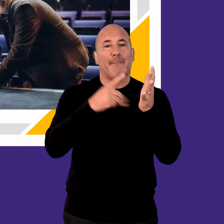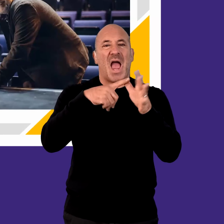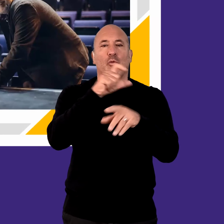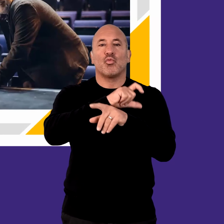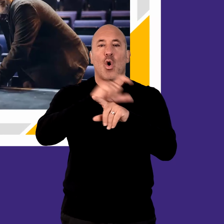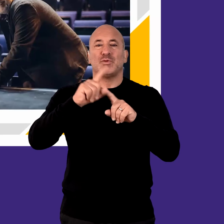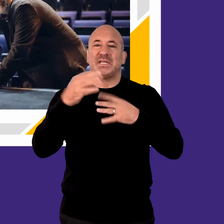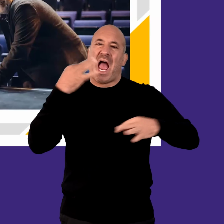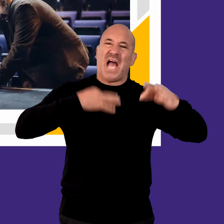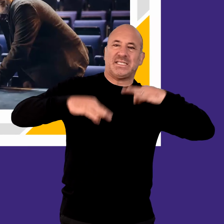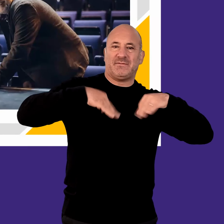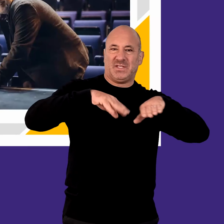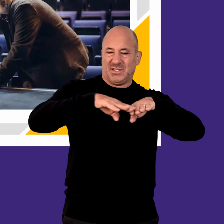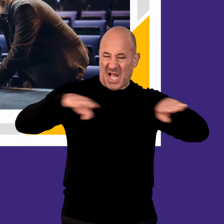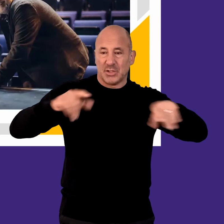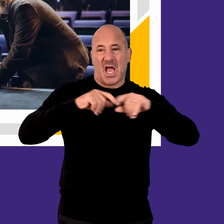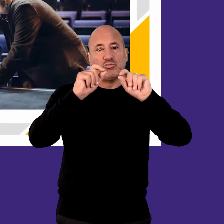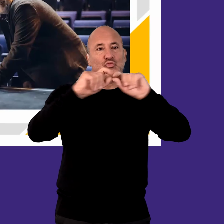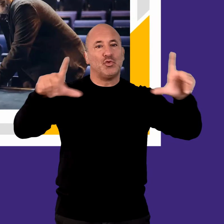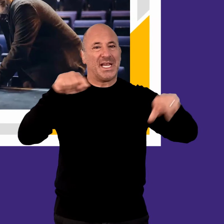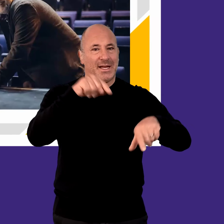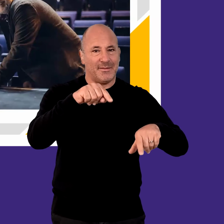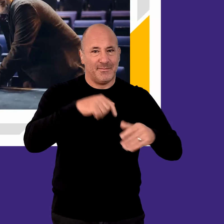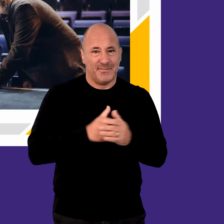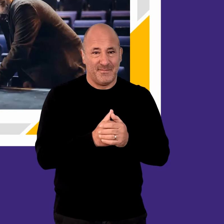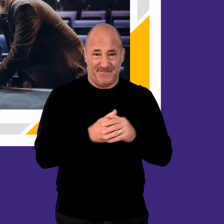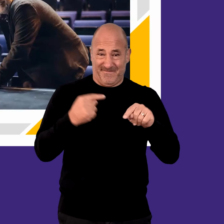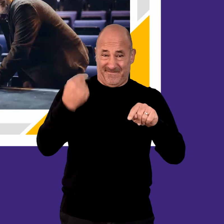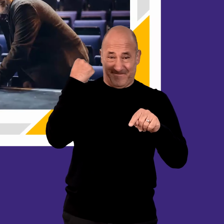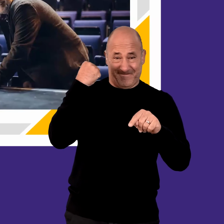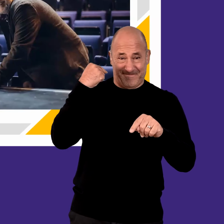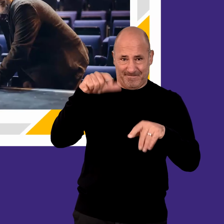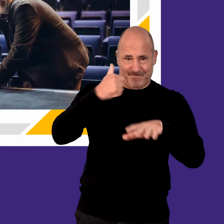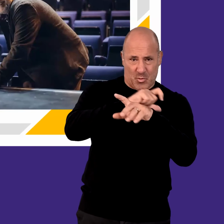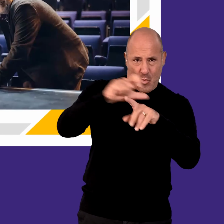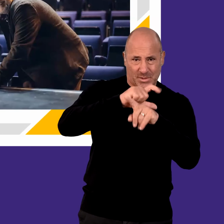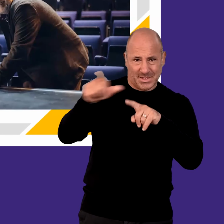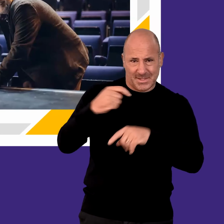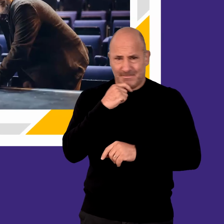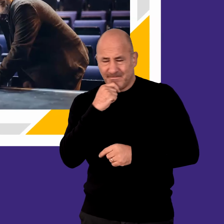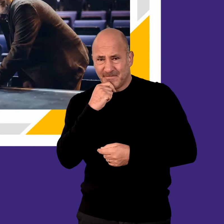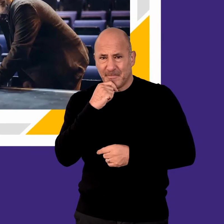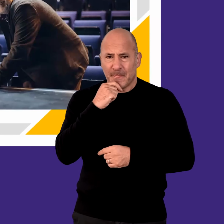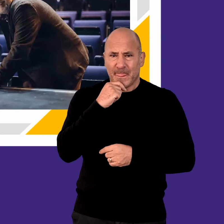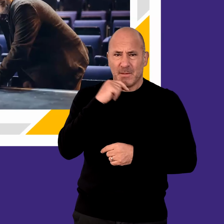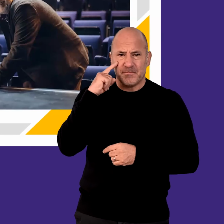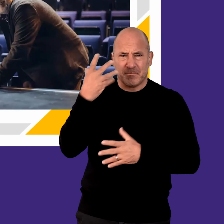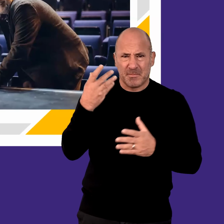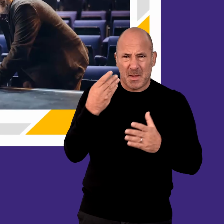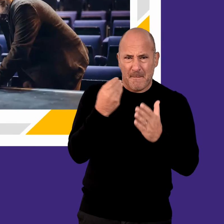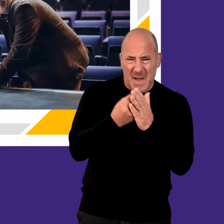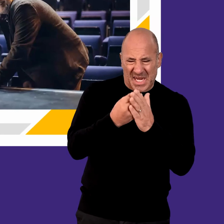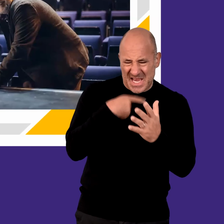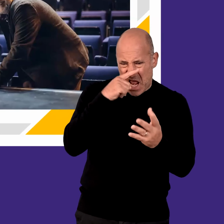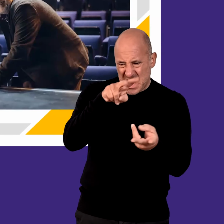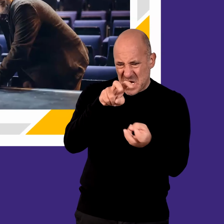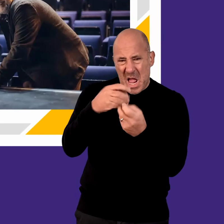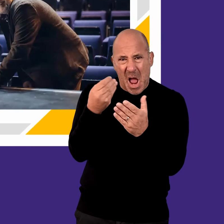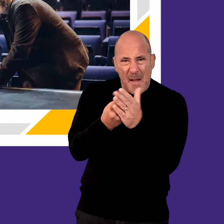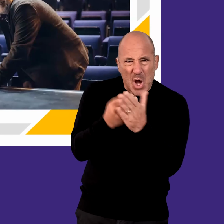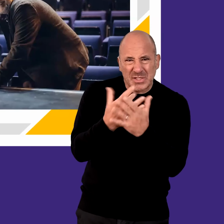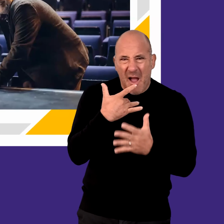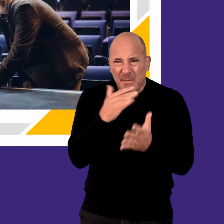and MA courses in acting for stage and screen. At the point they were setting up the courses, rather than think, how much money